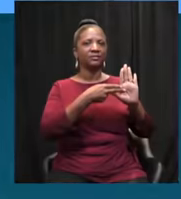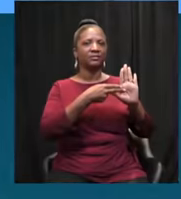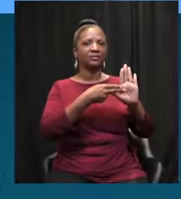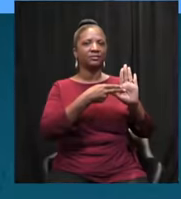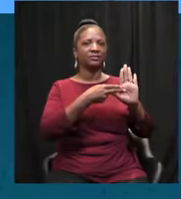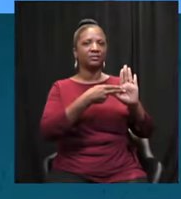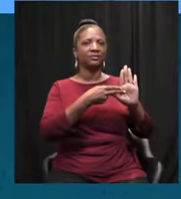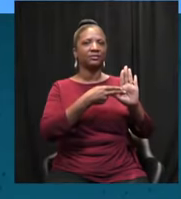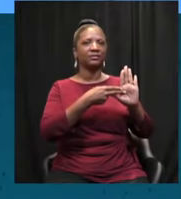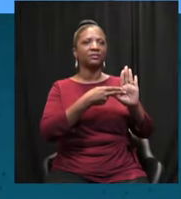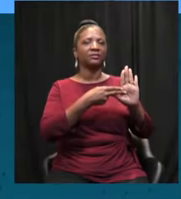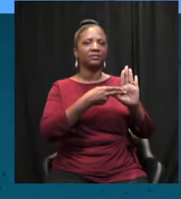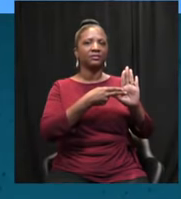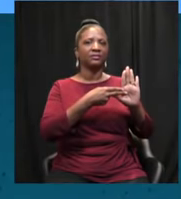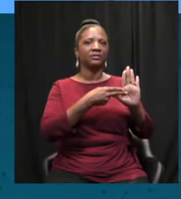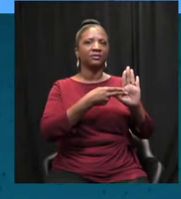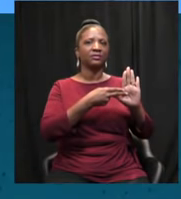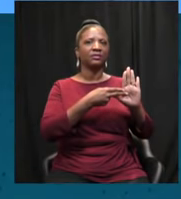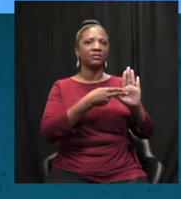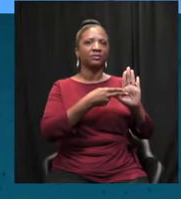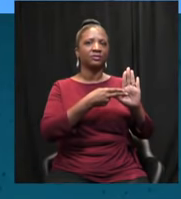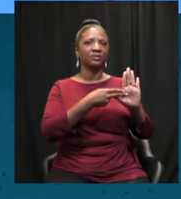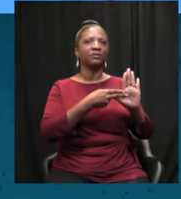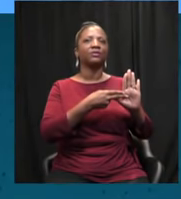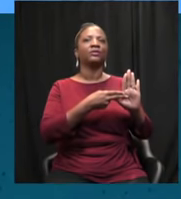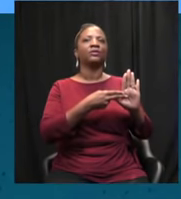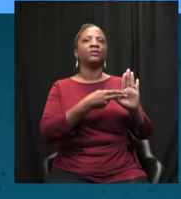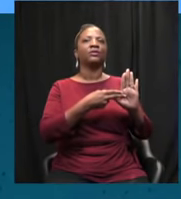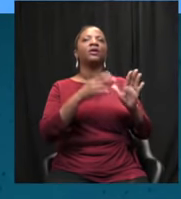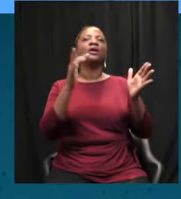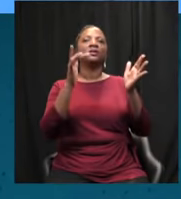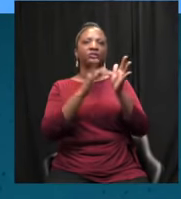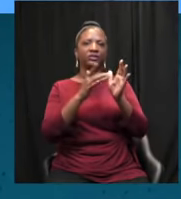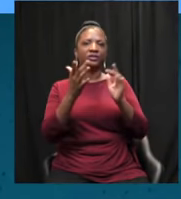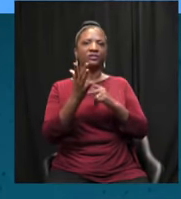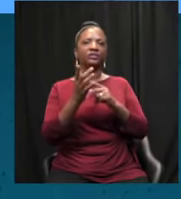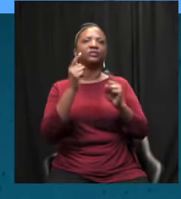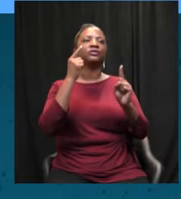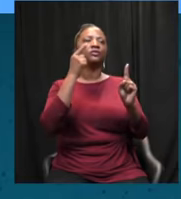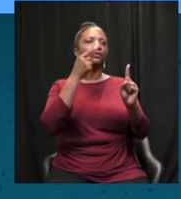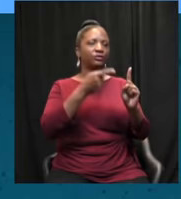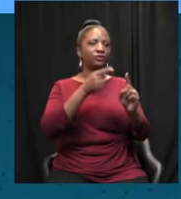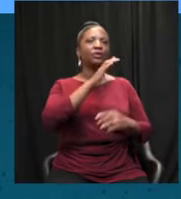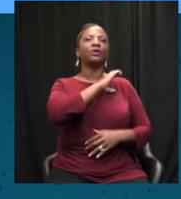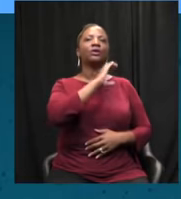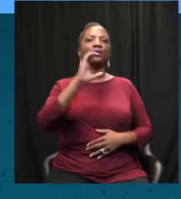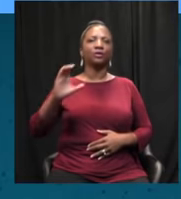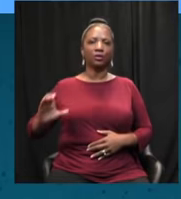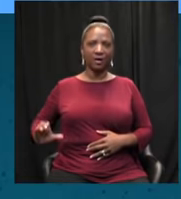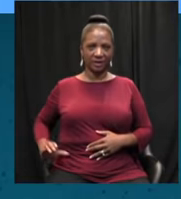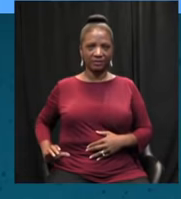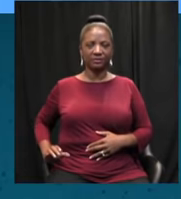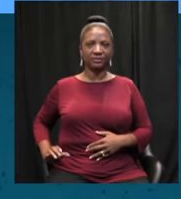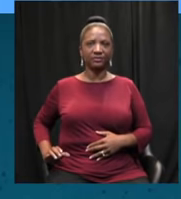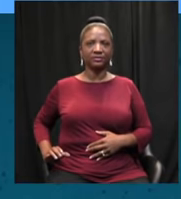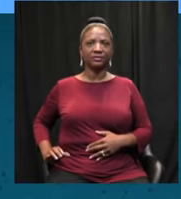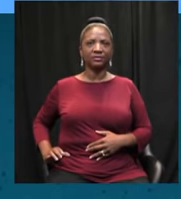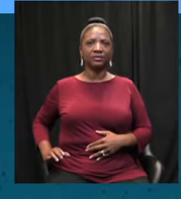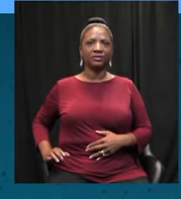the Messiah. Or in some versions, you are Christ. You are the